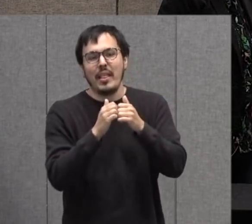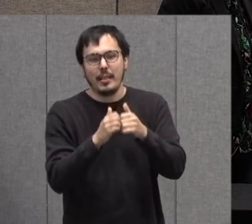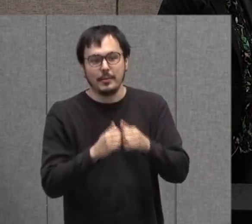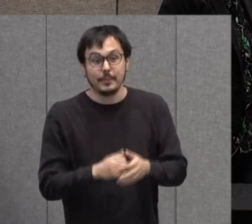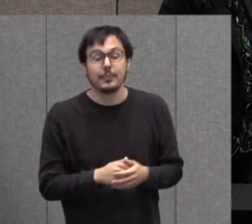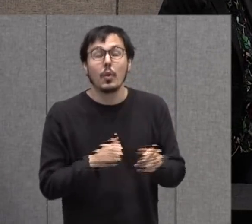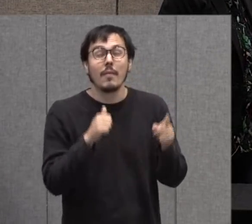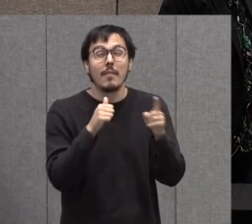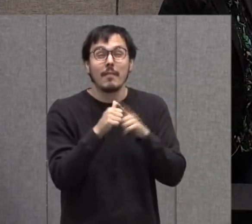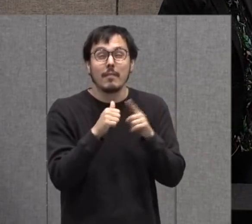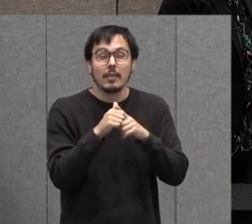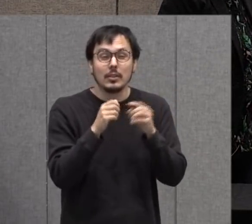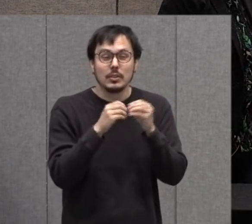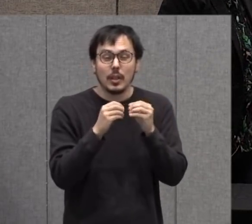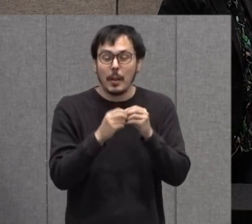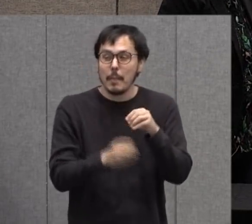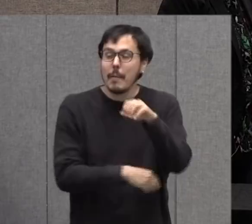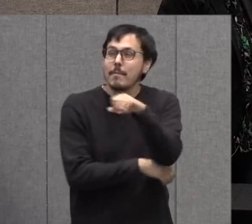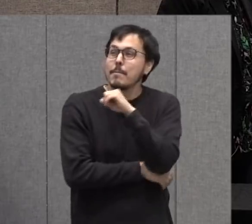Okay.